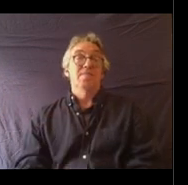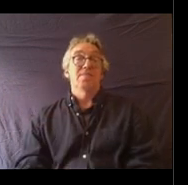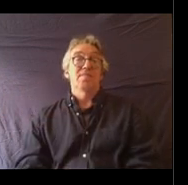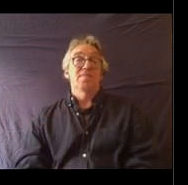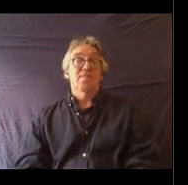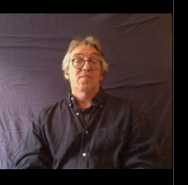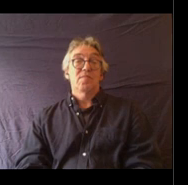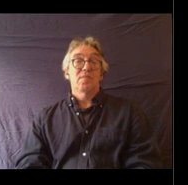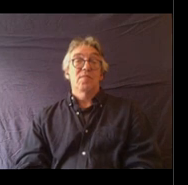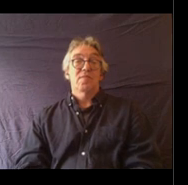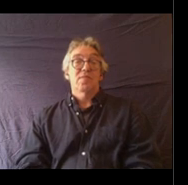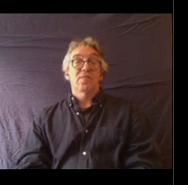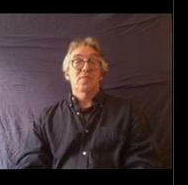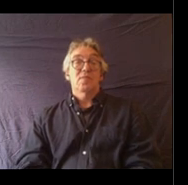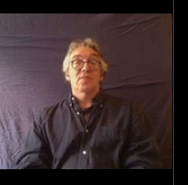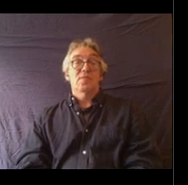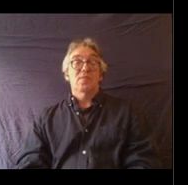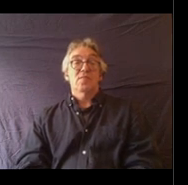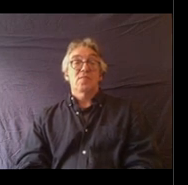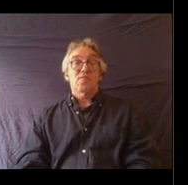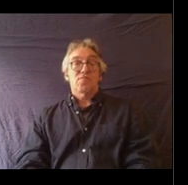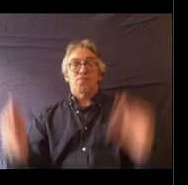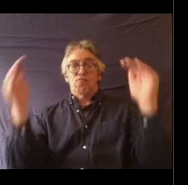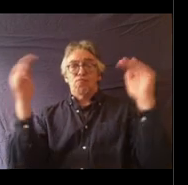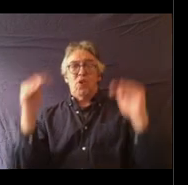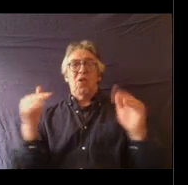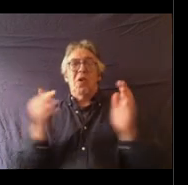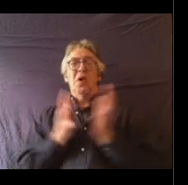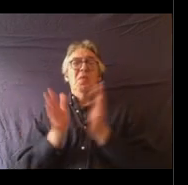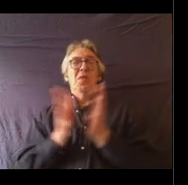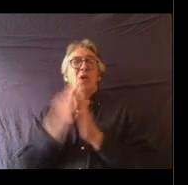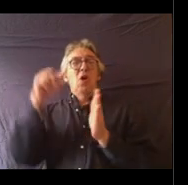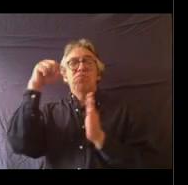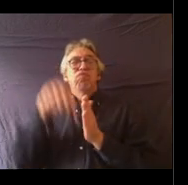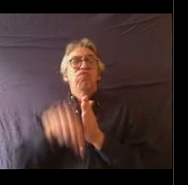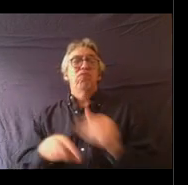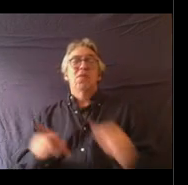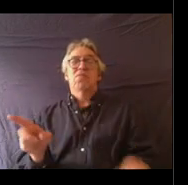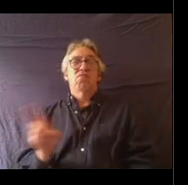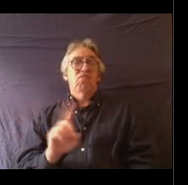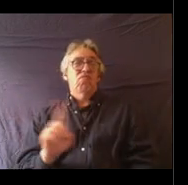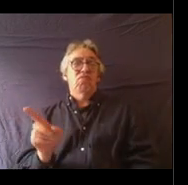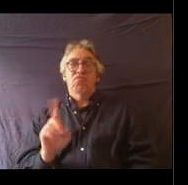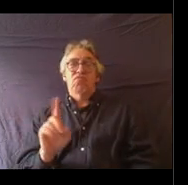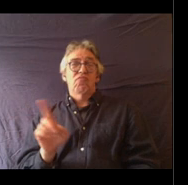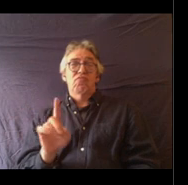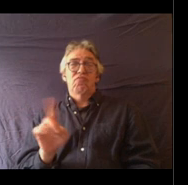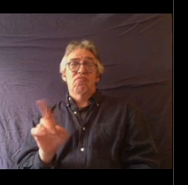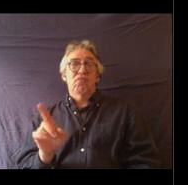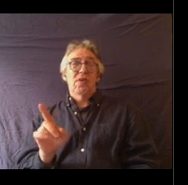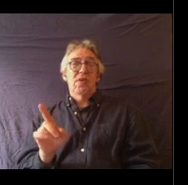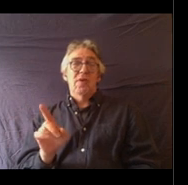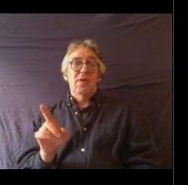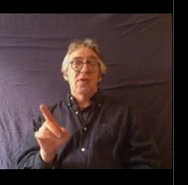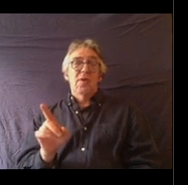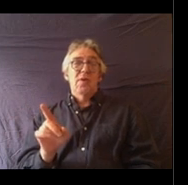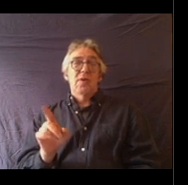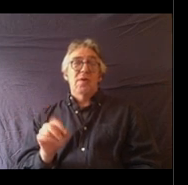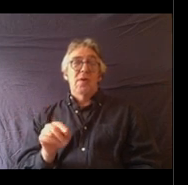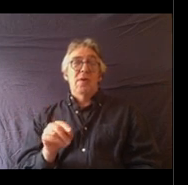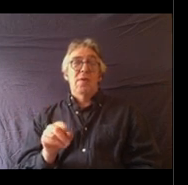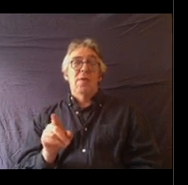We also, I won't go too much into details on this last slide. I believe you will find